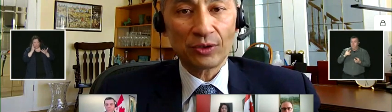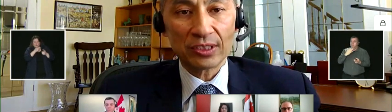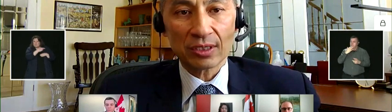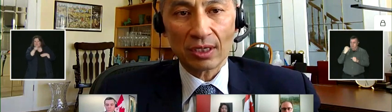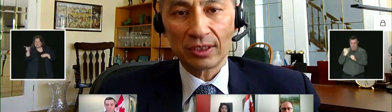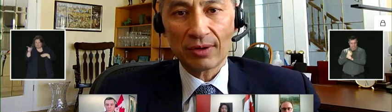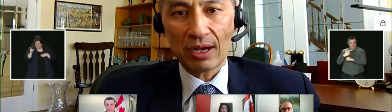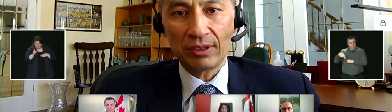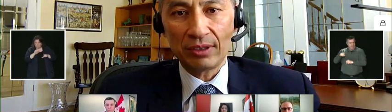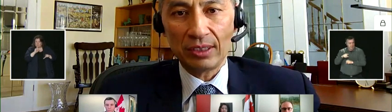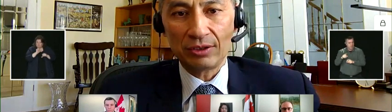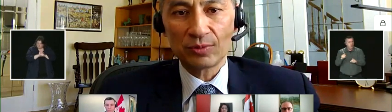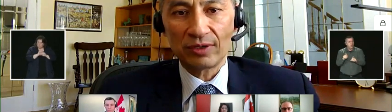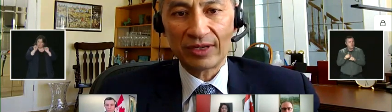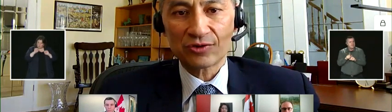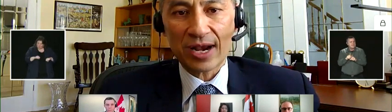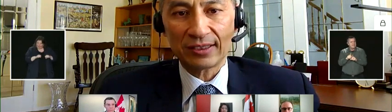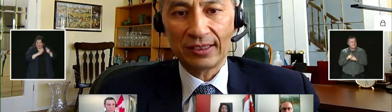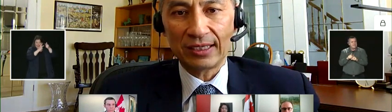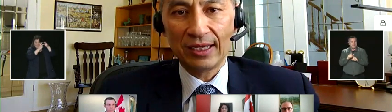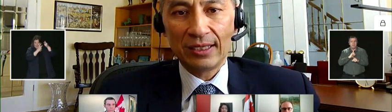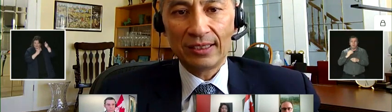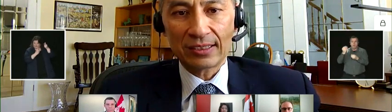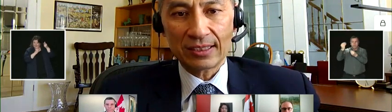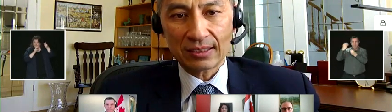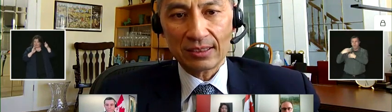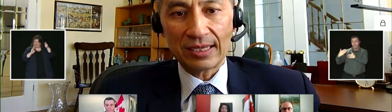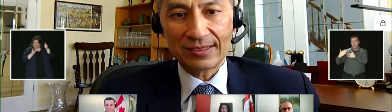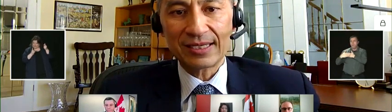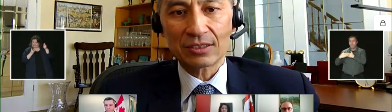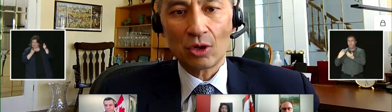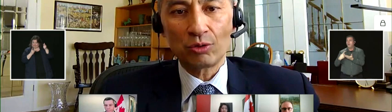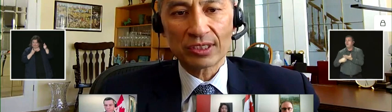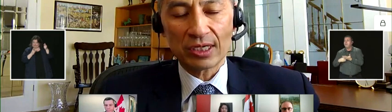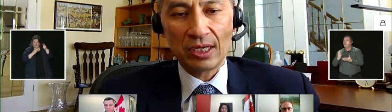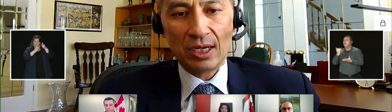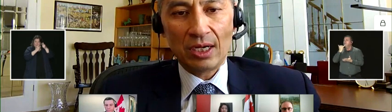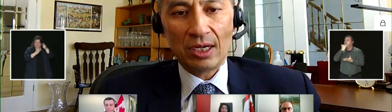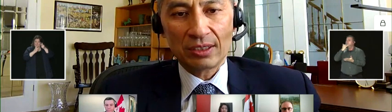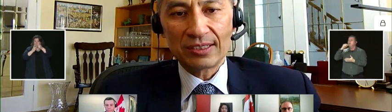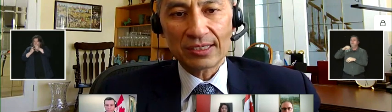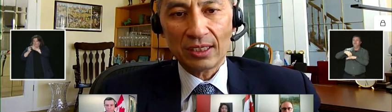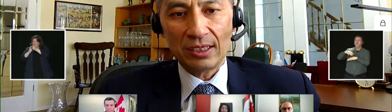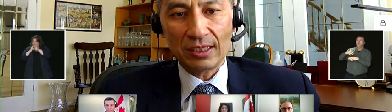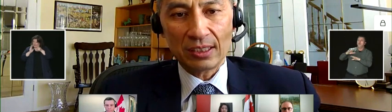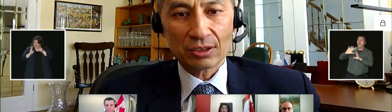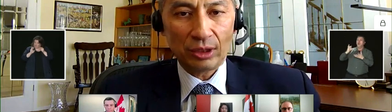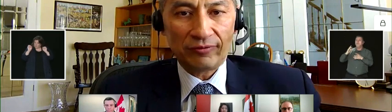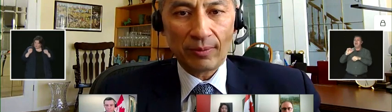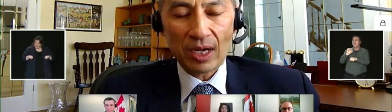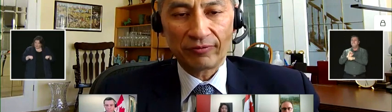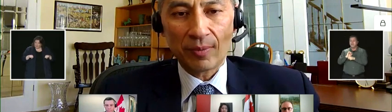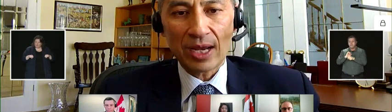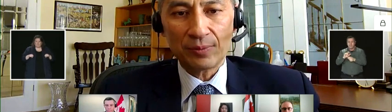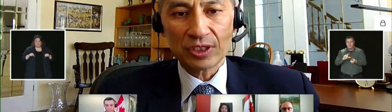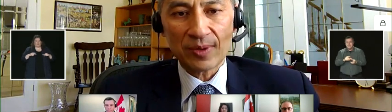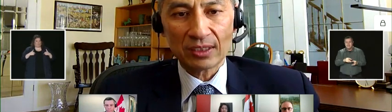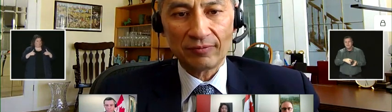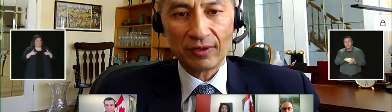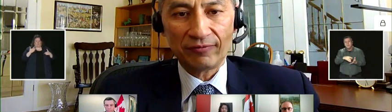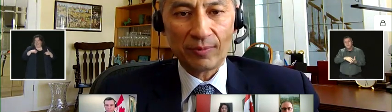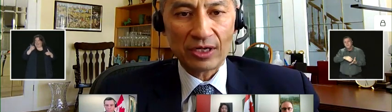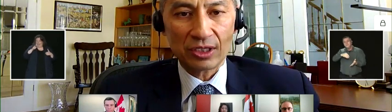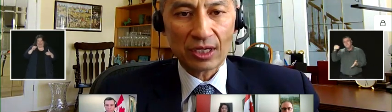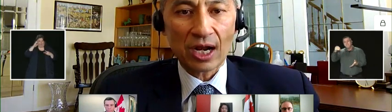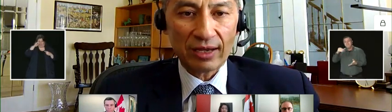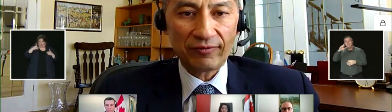actual experience on the ground in terms of extracting that sixth dose consistently. And certainly from my